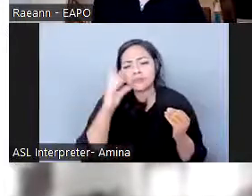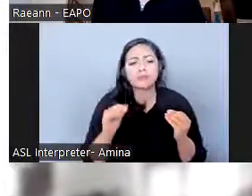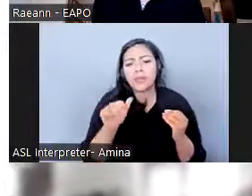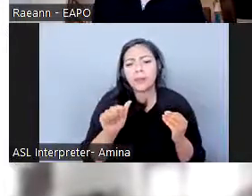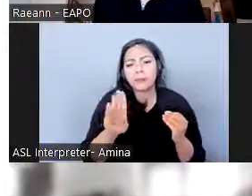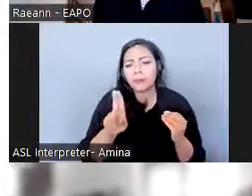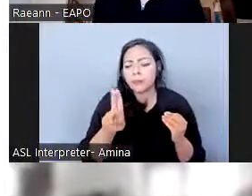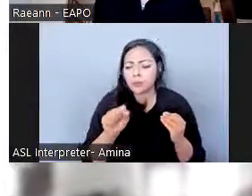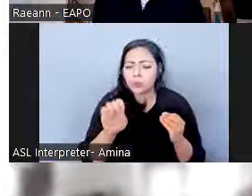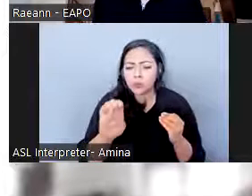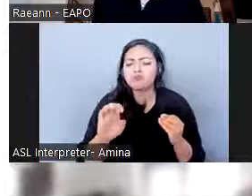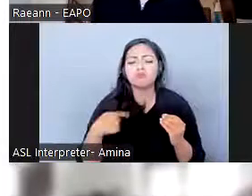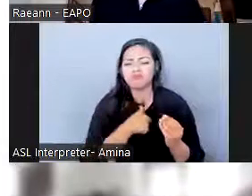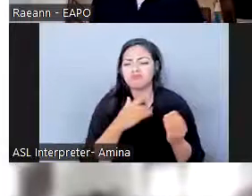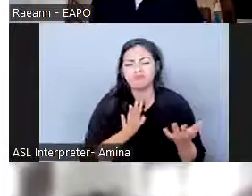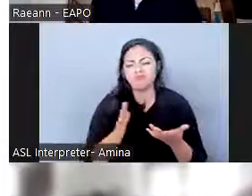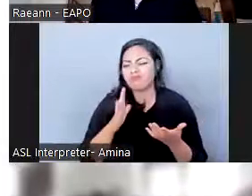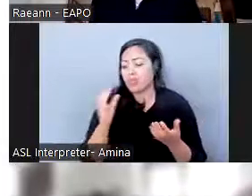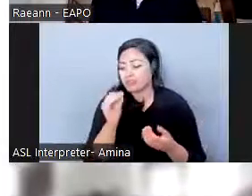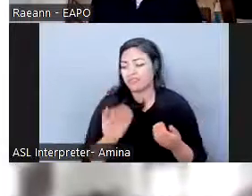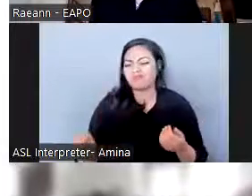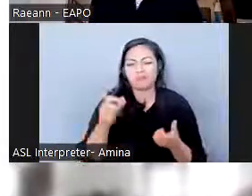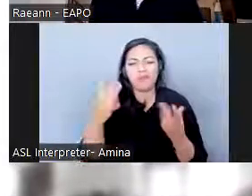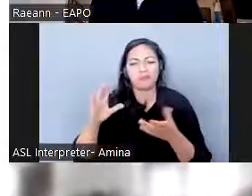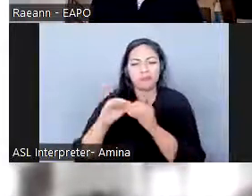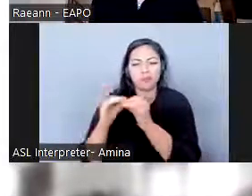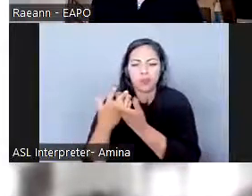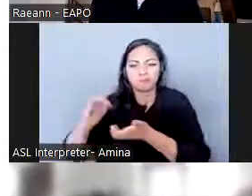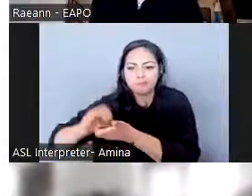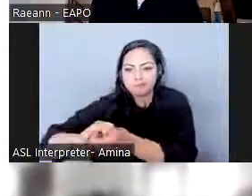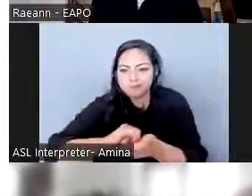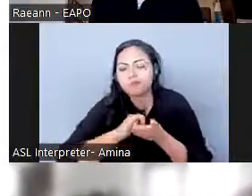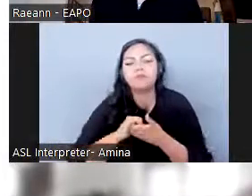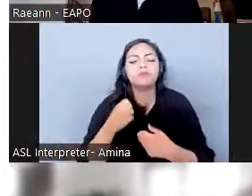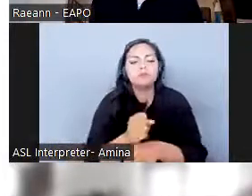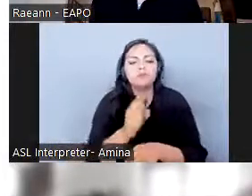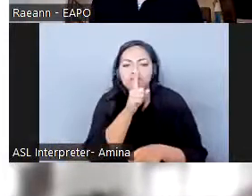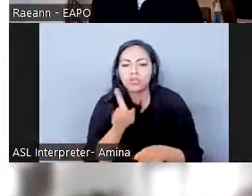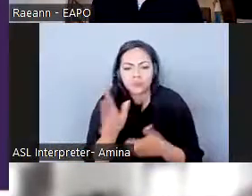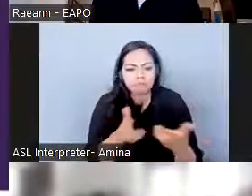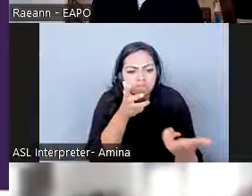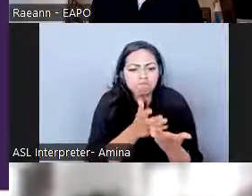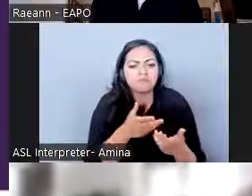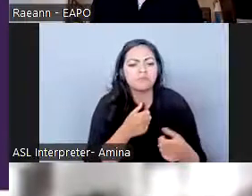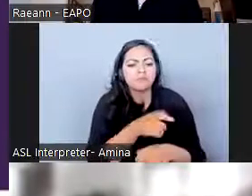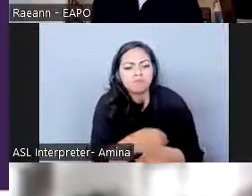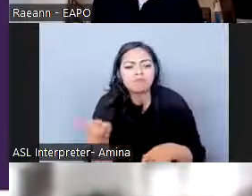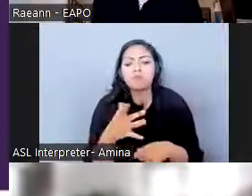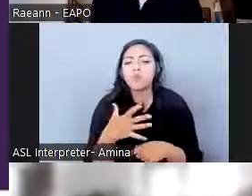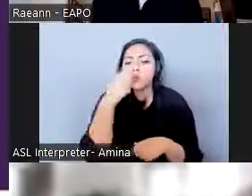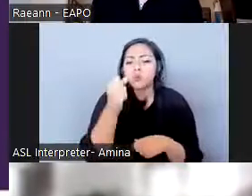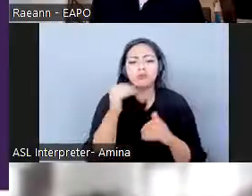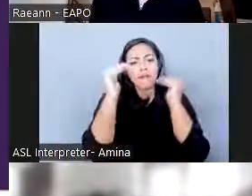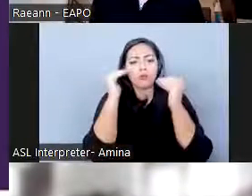partners across Ontario and beyond to ensure the needs of older adults are met. And we